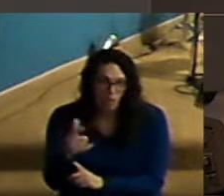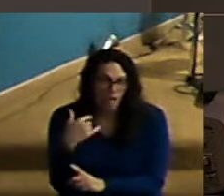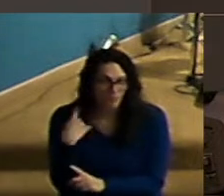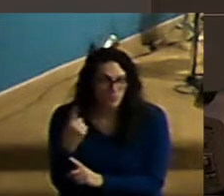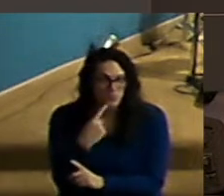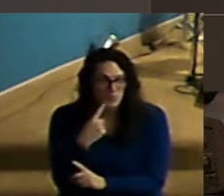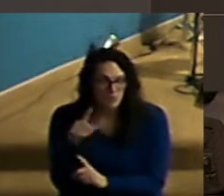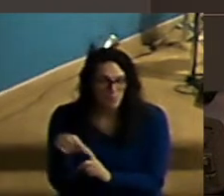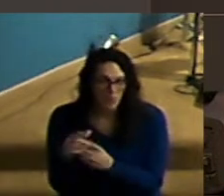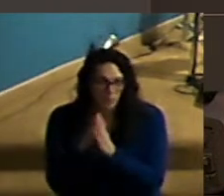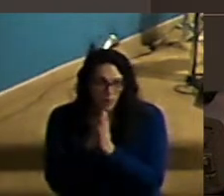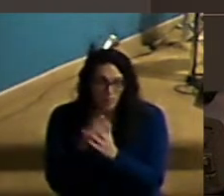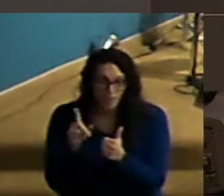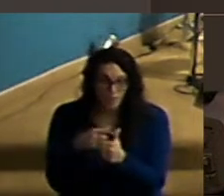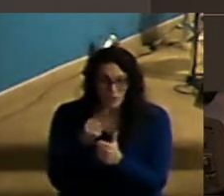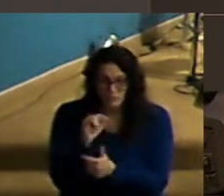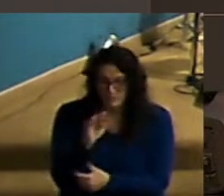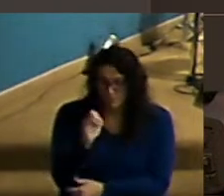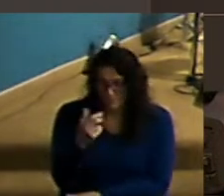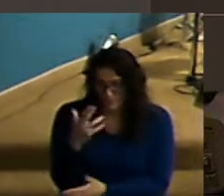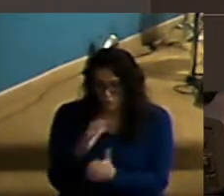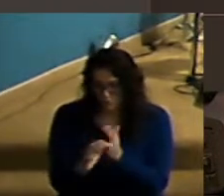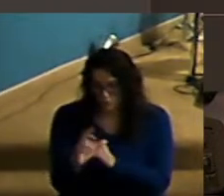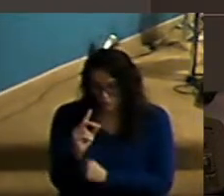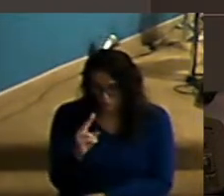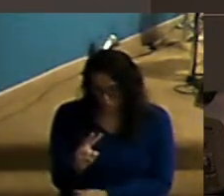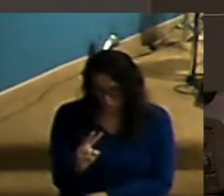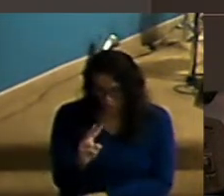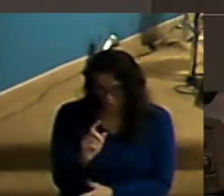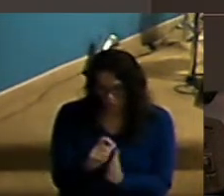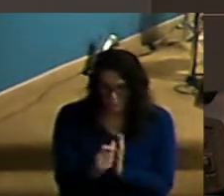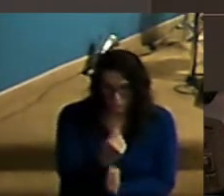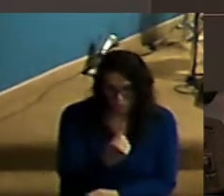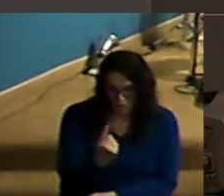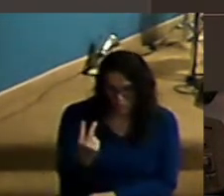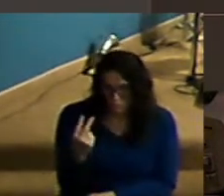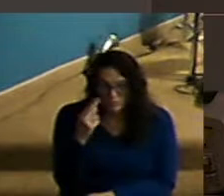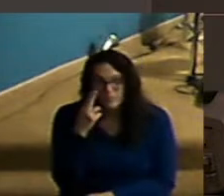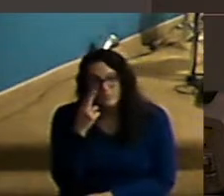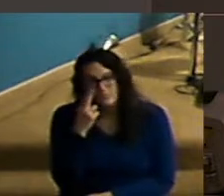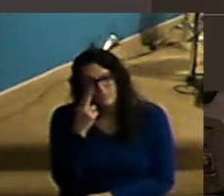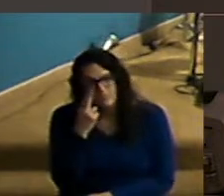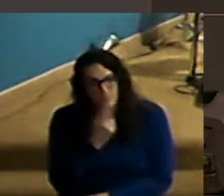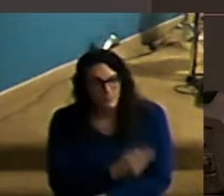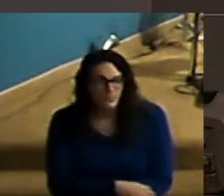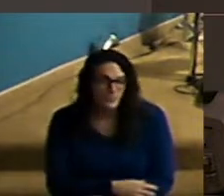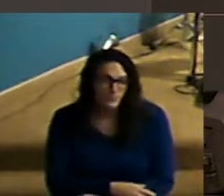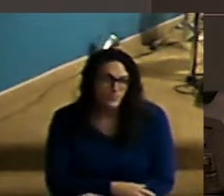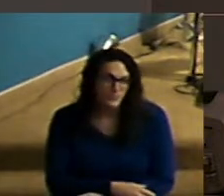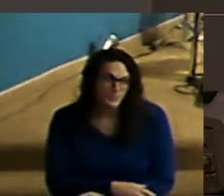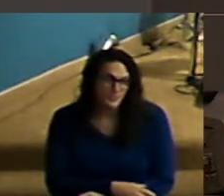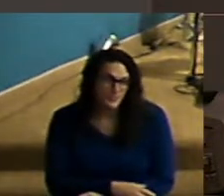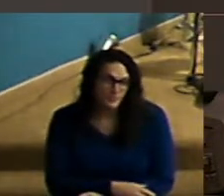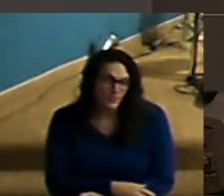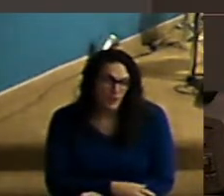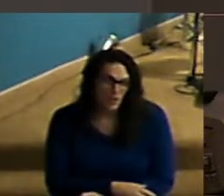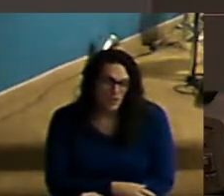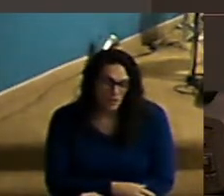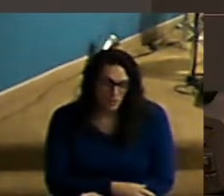praying. 1 Timothy chapter 2, verses 1 and 2. 1 Timothy chapter 2, verses 1 and 2.